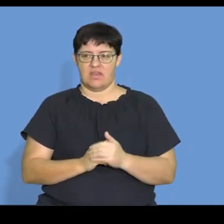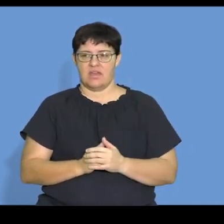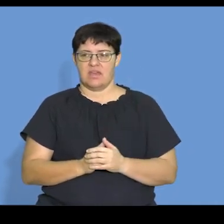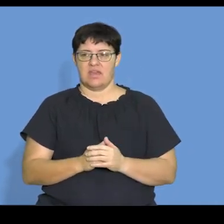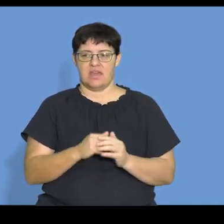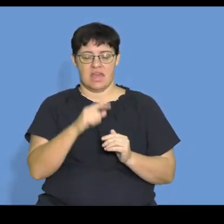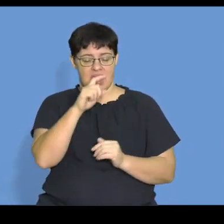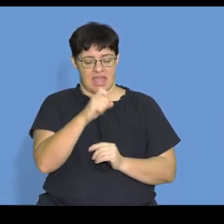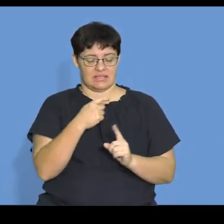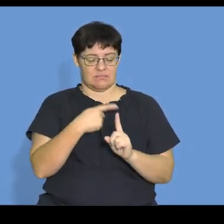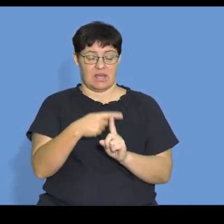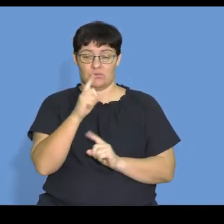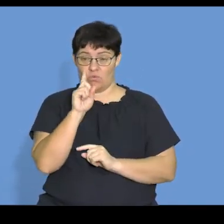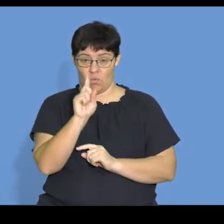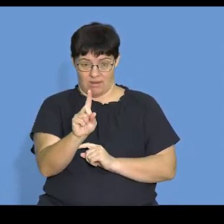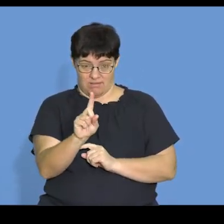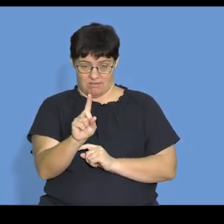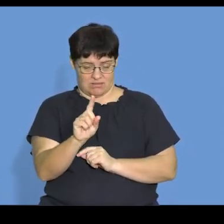plus 1,